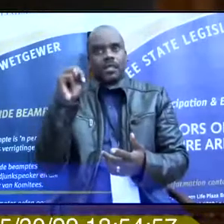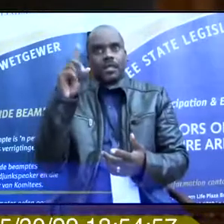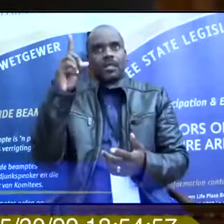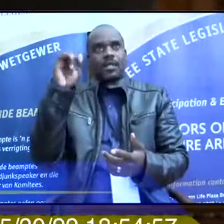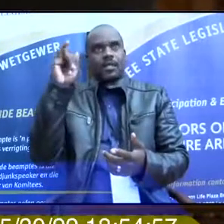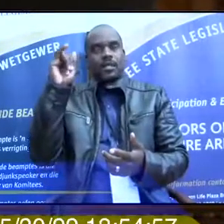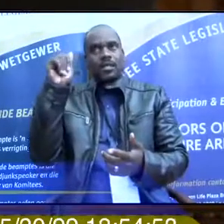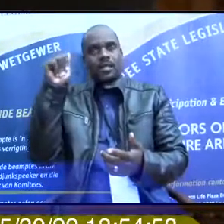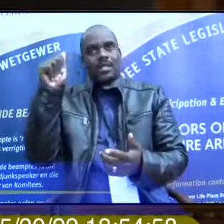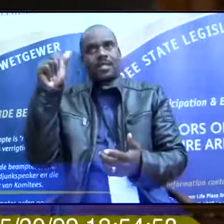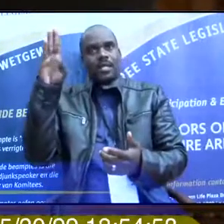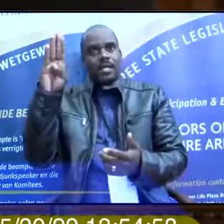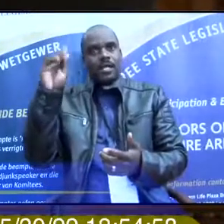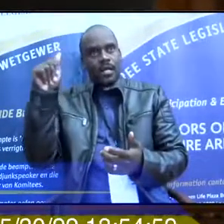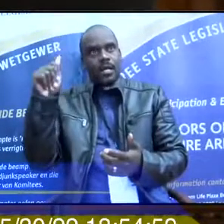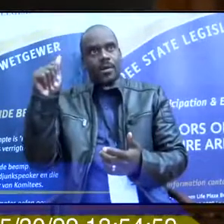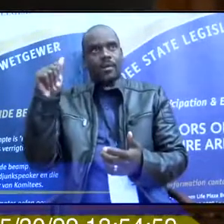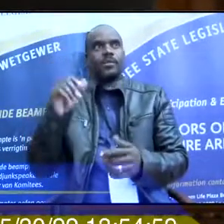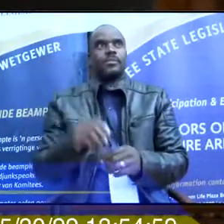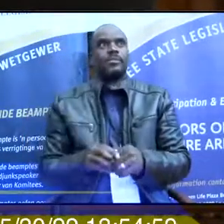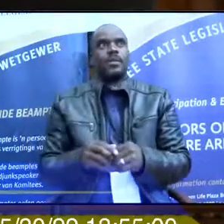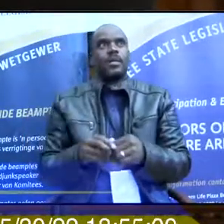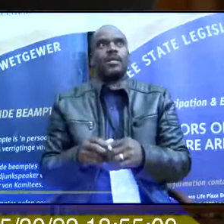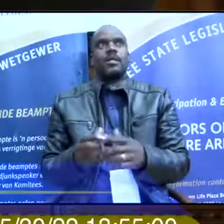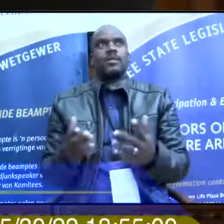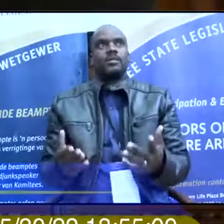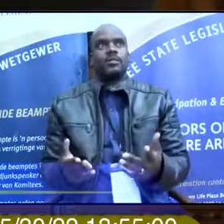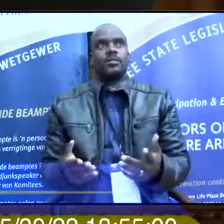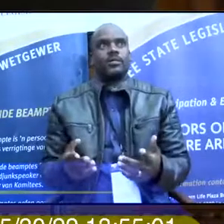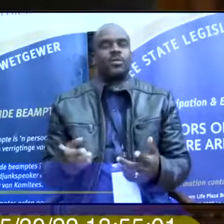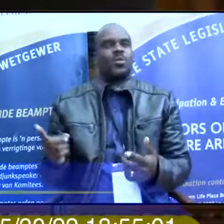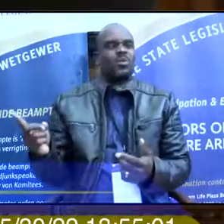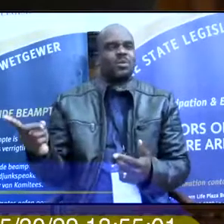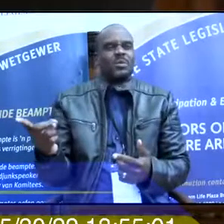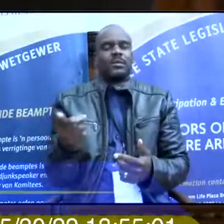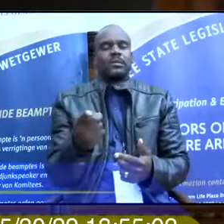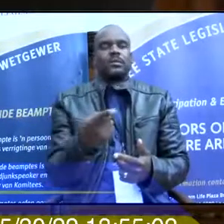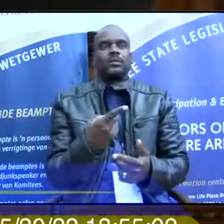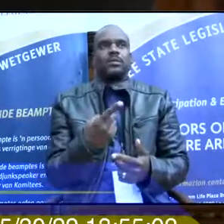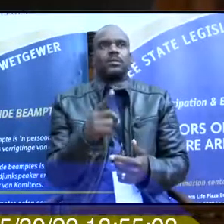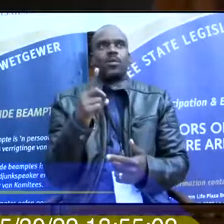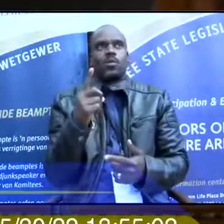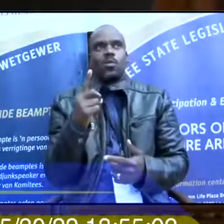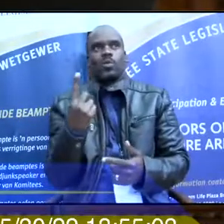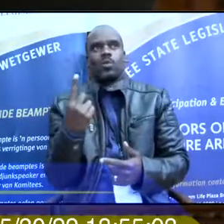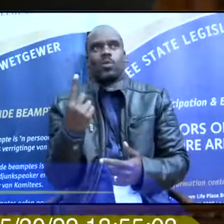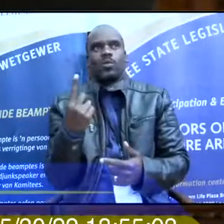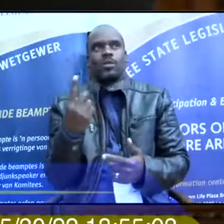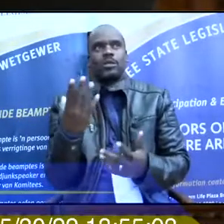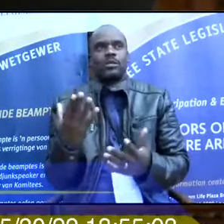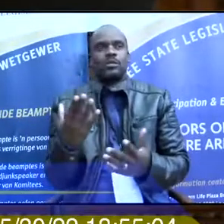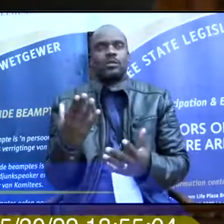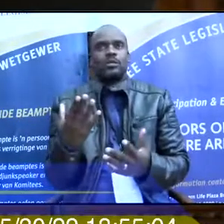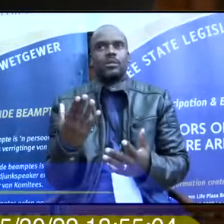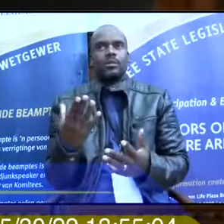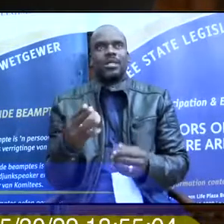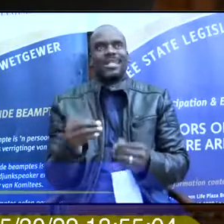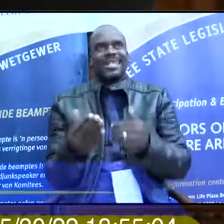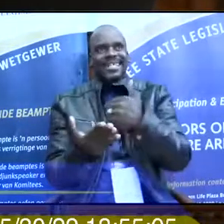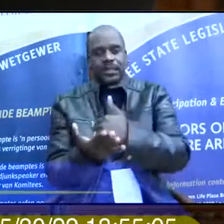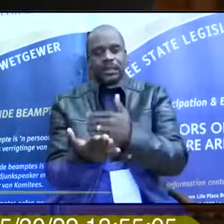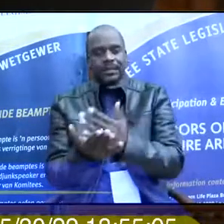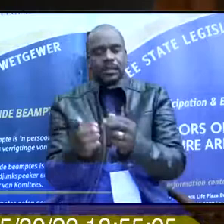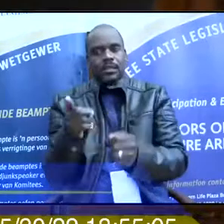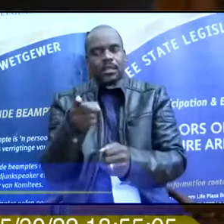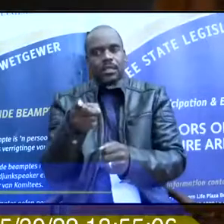dub where why whereby all criminal justice cluster will be in one room with the government and share this